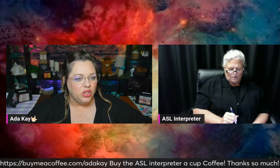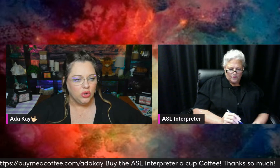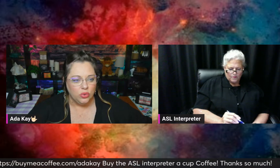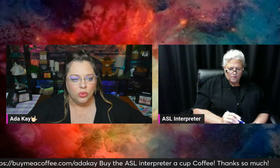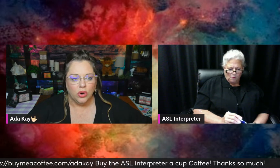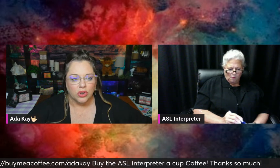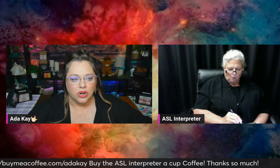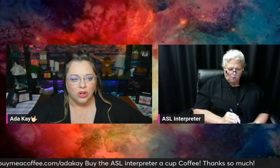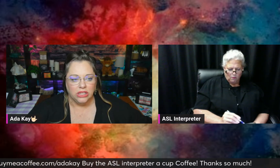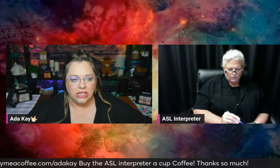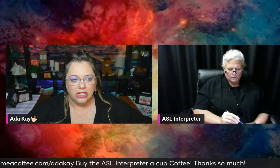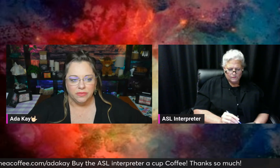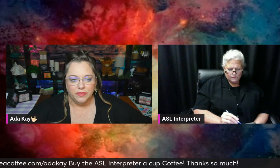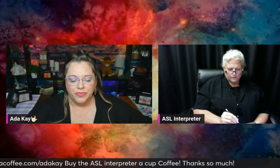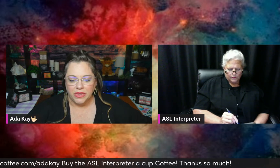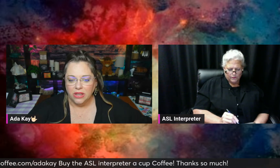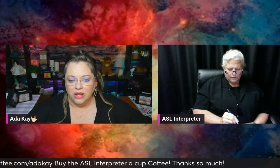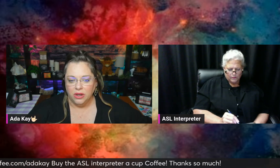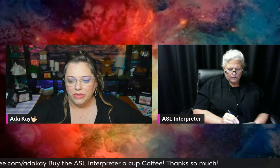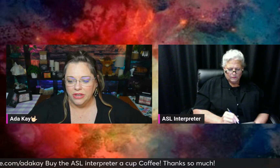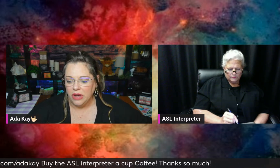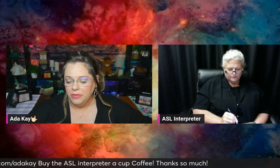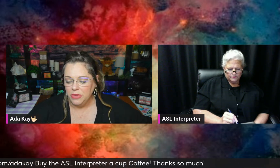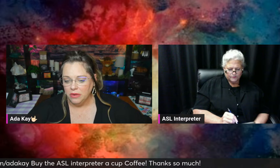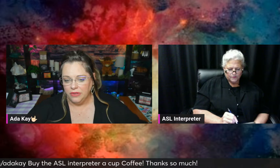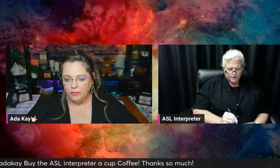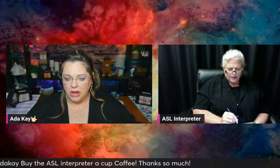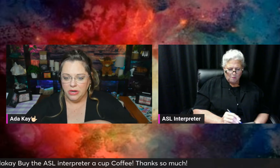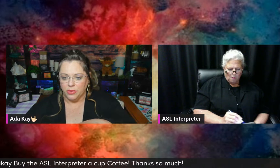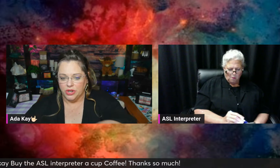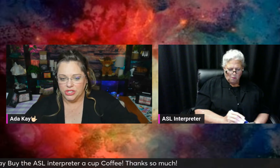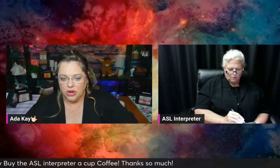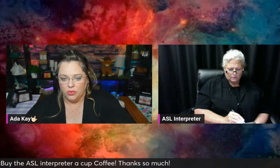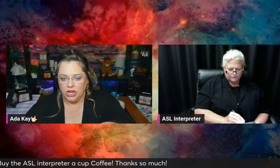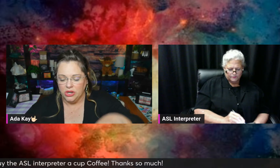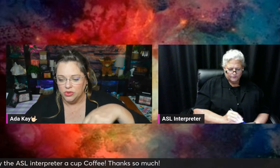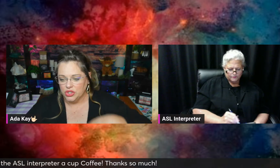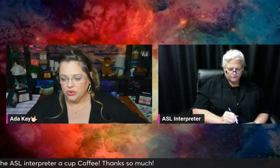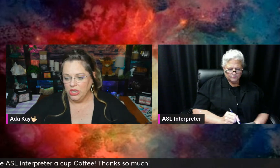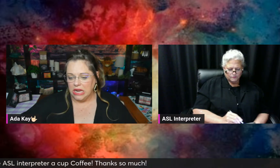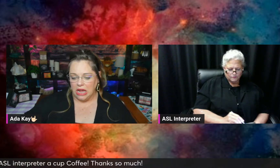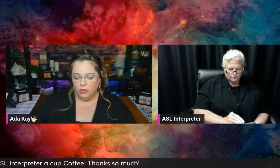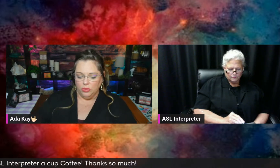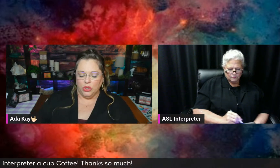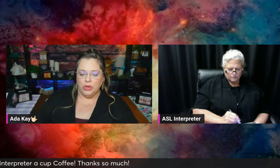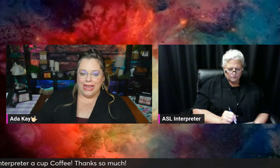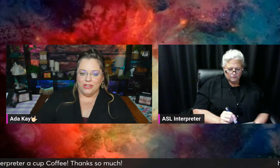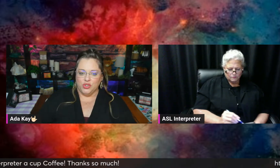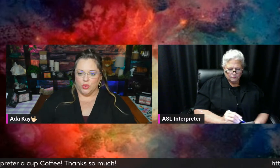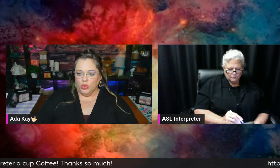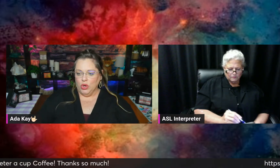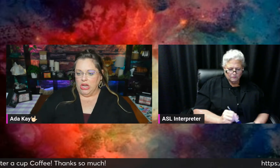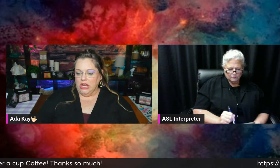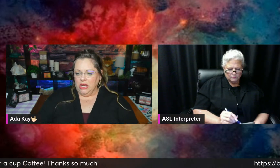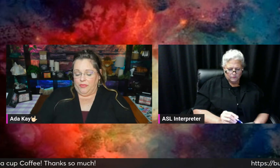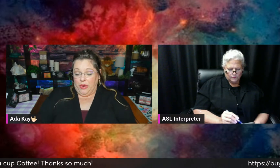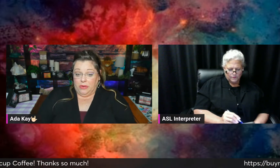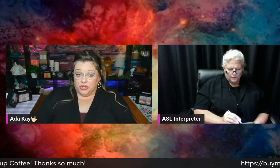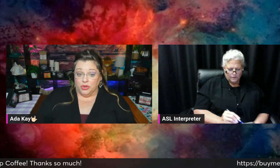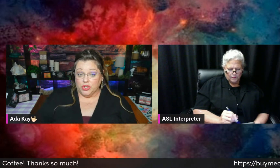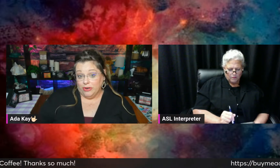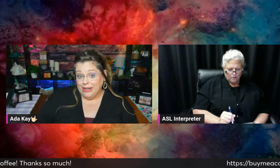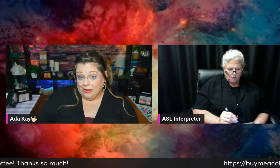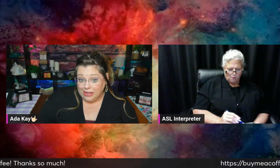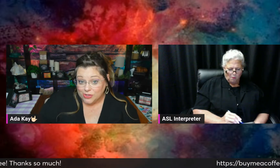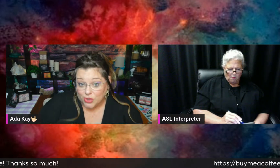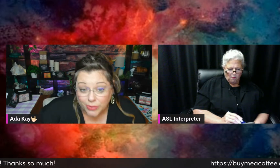that you are calling in. If my number is not running on the screen, I won't know to answer. If my number's